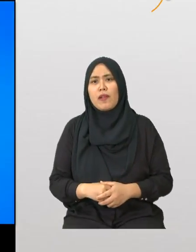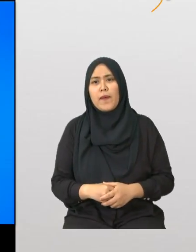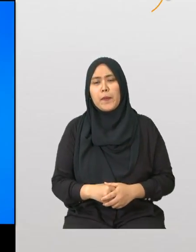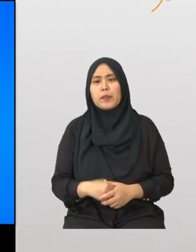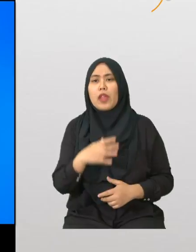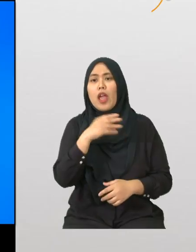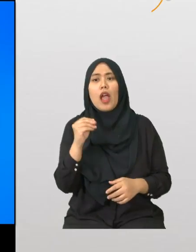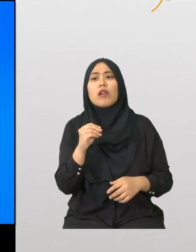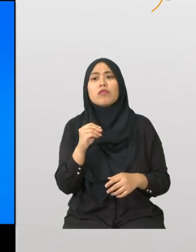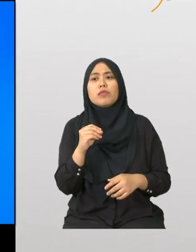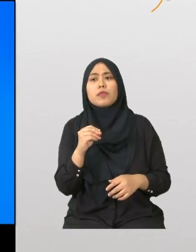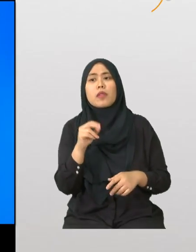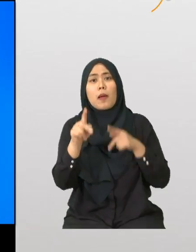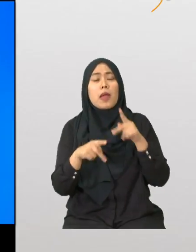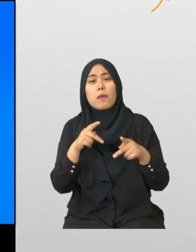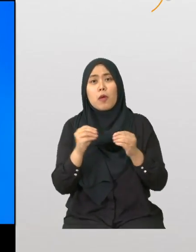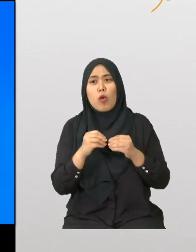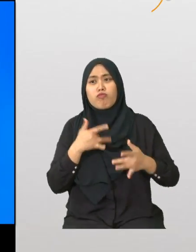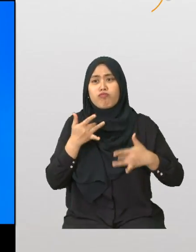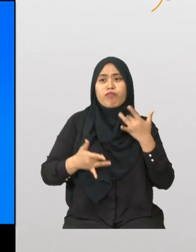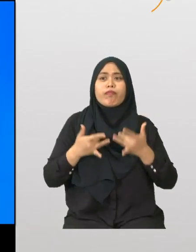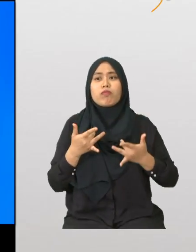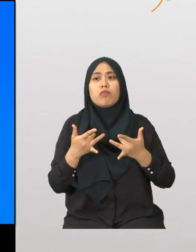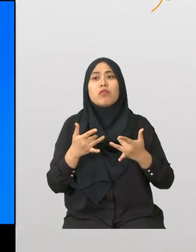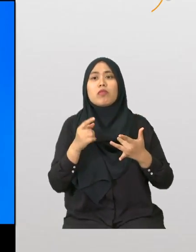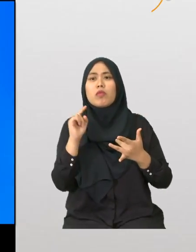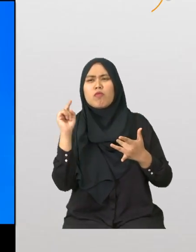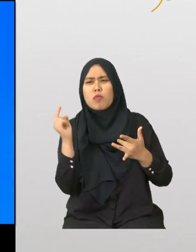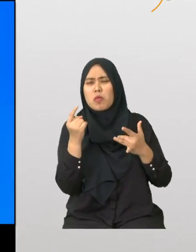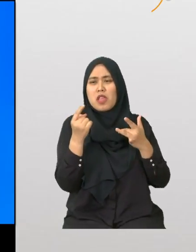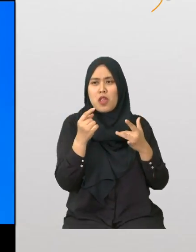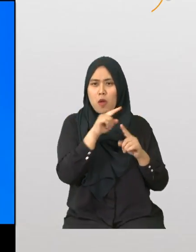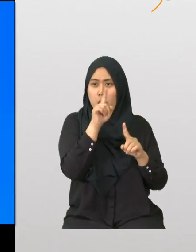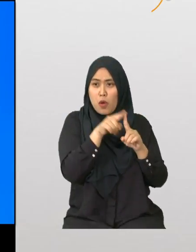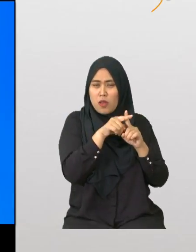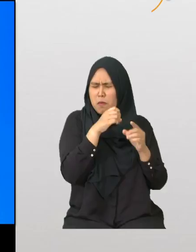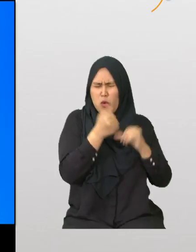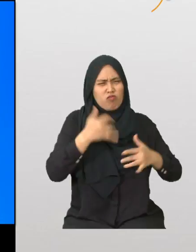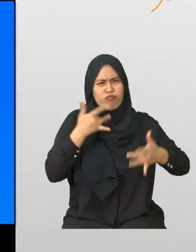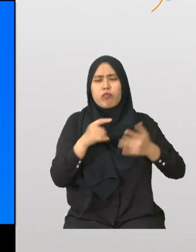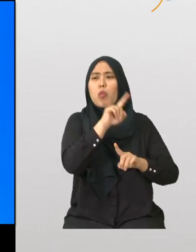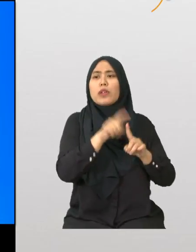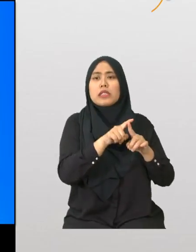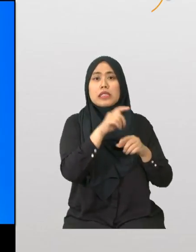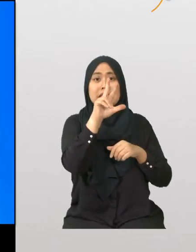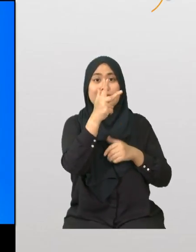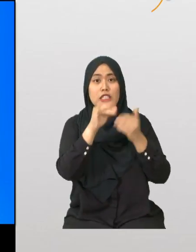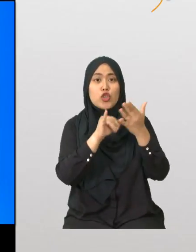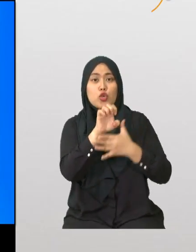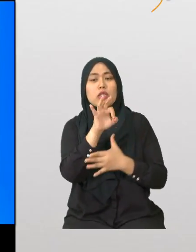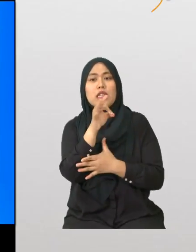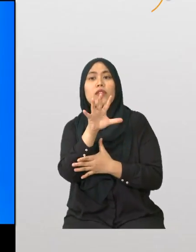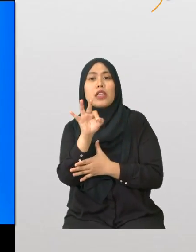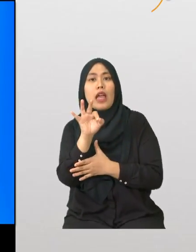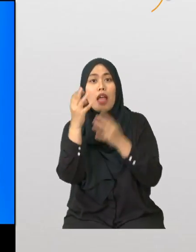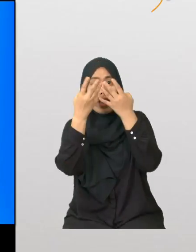And seldom were the people more roused than on the 3rd of June, 1959, when Mr. Lee Kuan Yew,